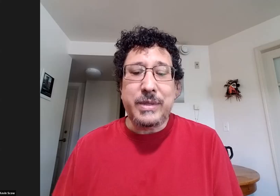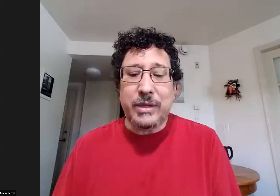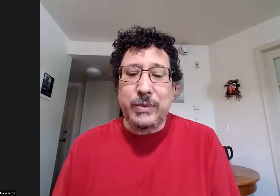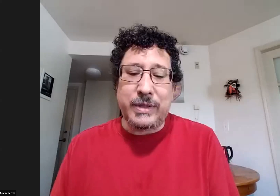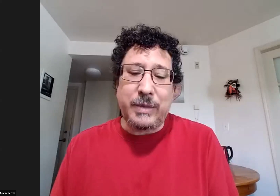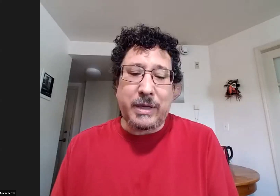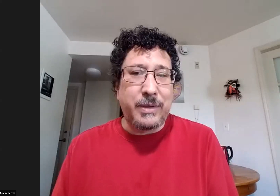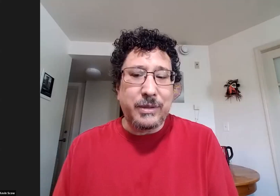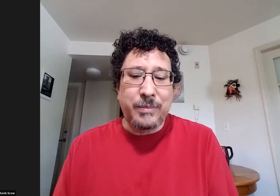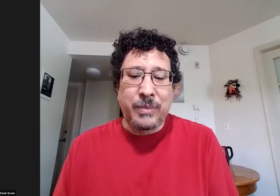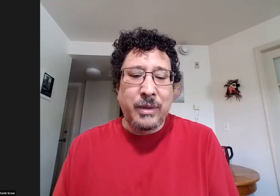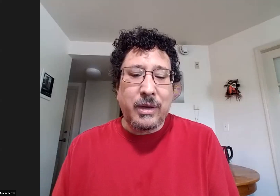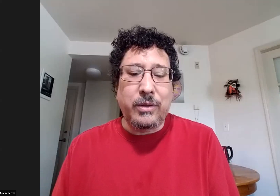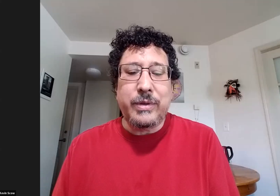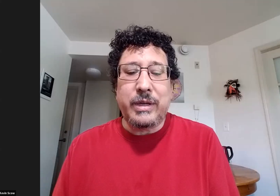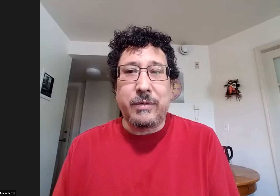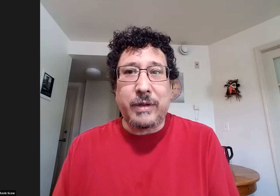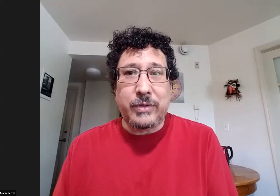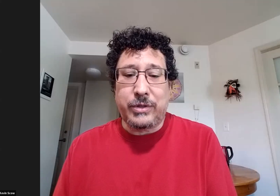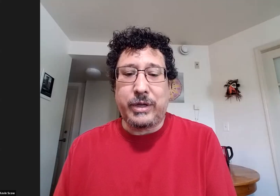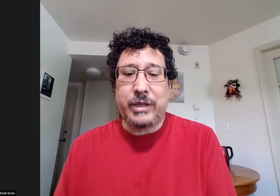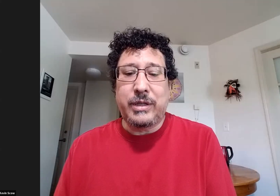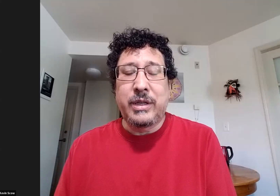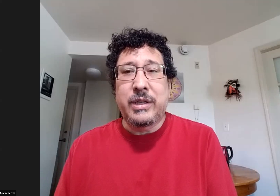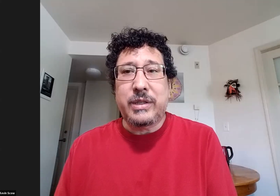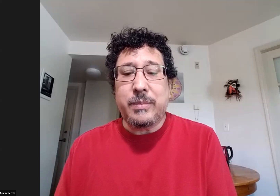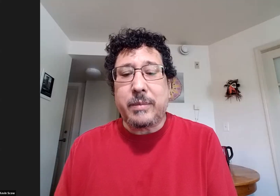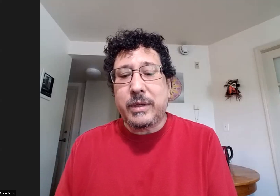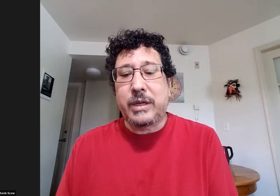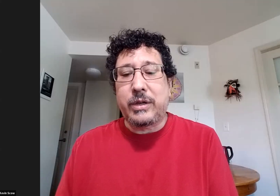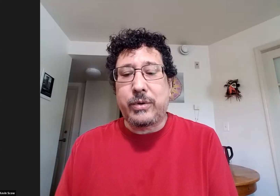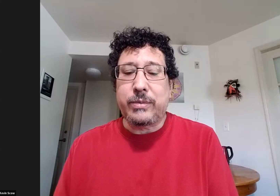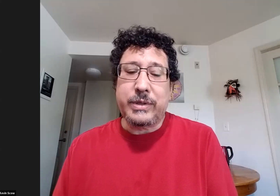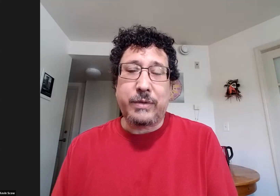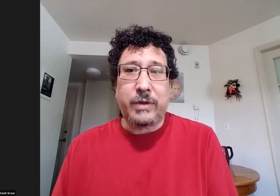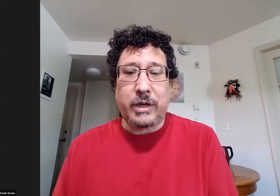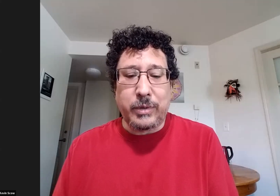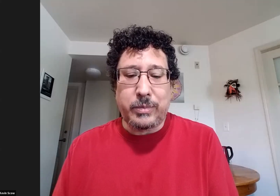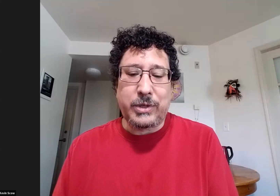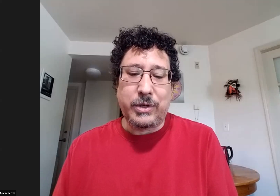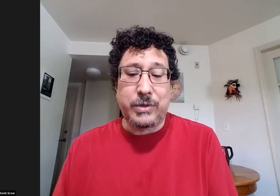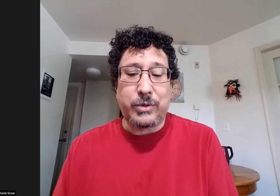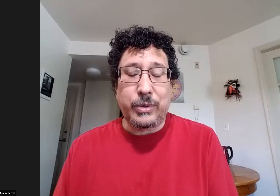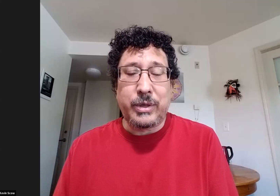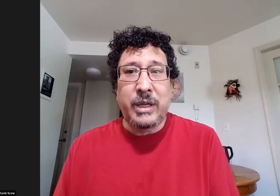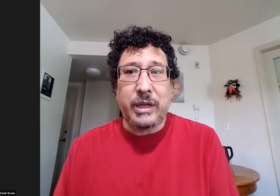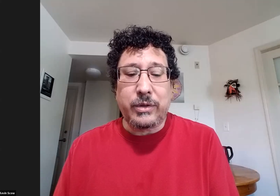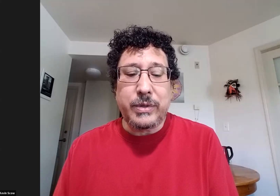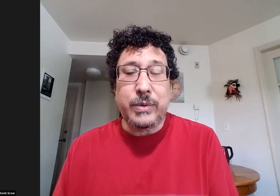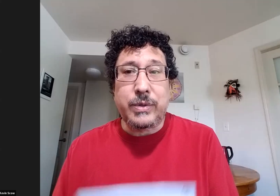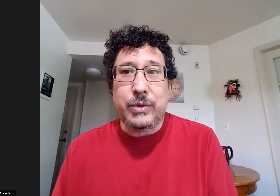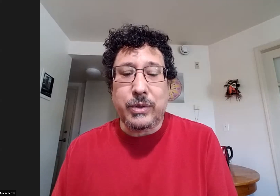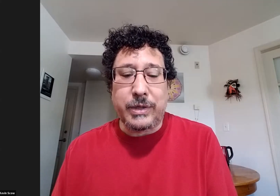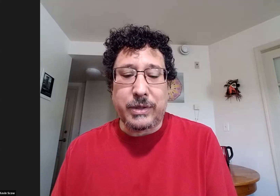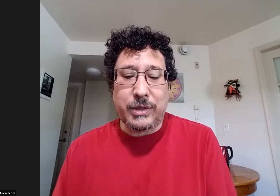I was diagnosed with sleep apnea. I learned that if left untreated, sleep apnea can increase the risk of high blood pressure, stroke, and